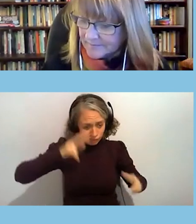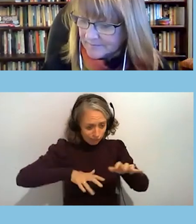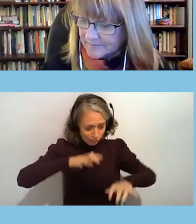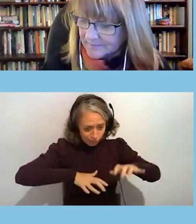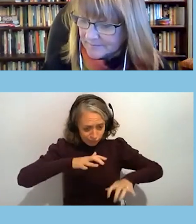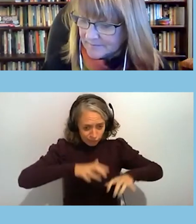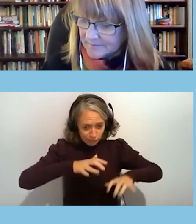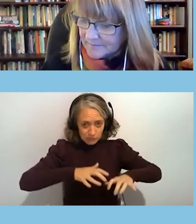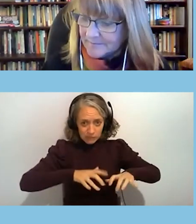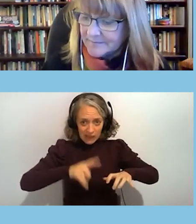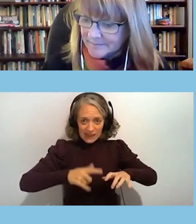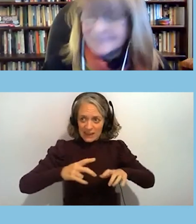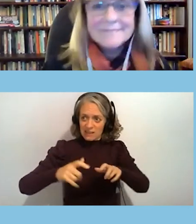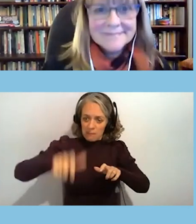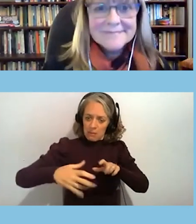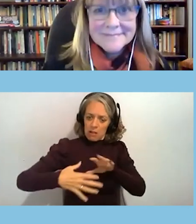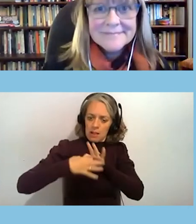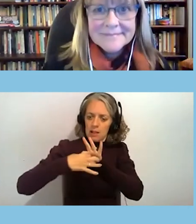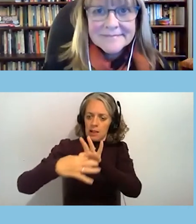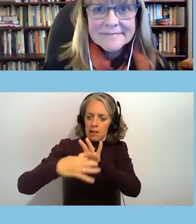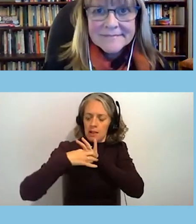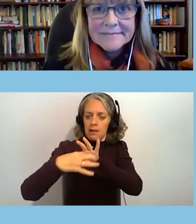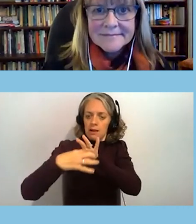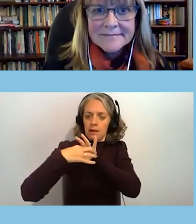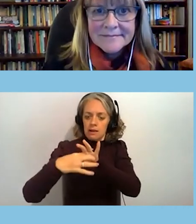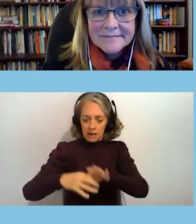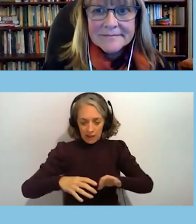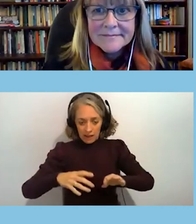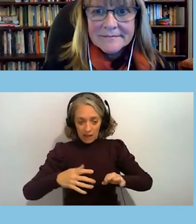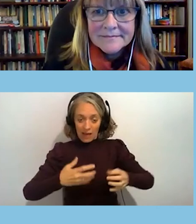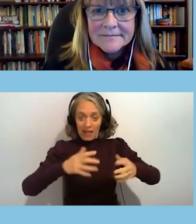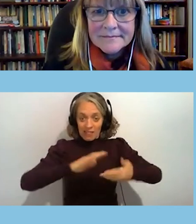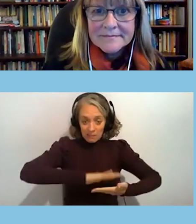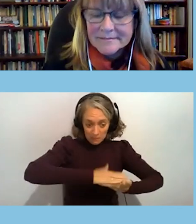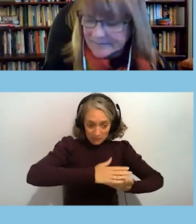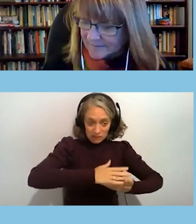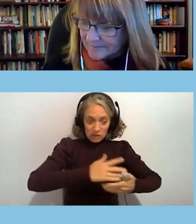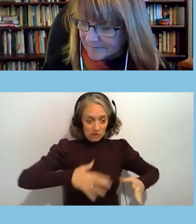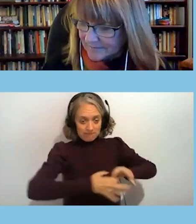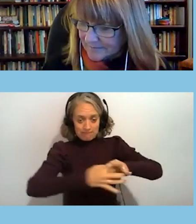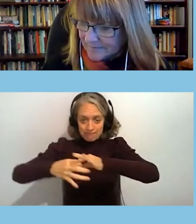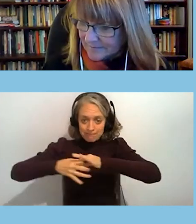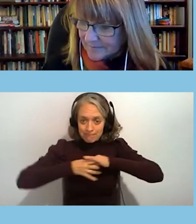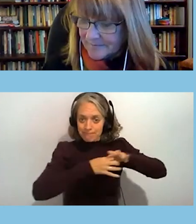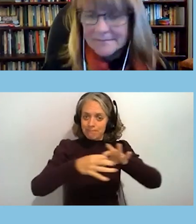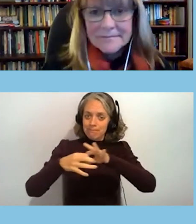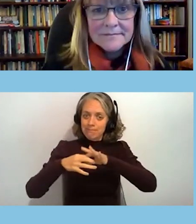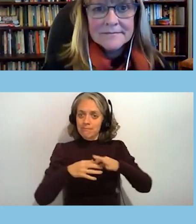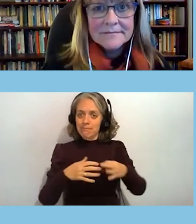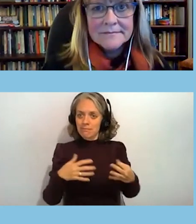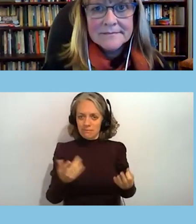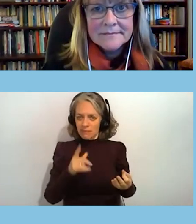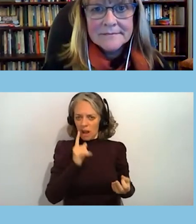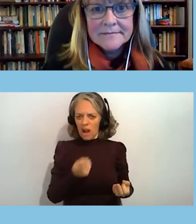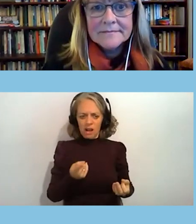happens between people that are working with machinery, but between people at the same time. It's not something that can